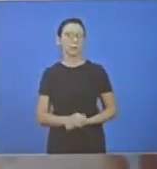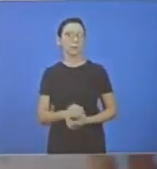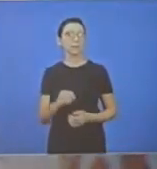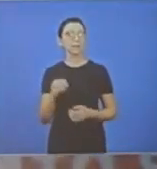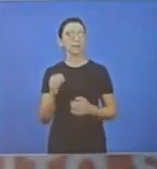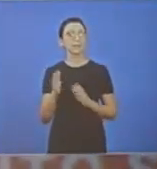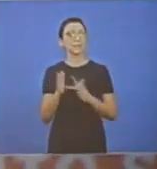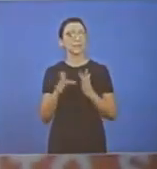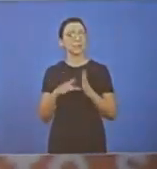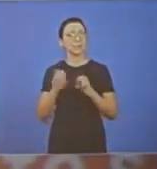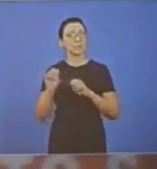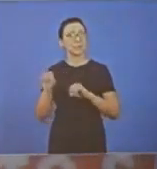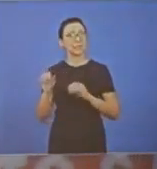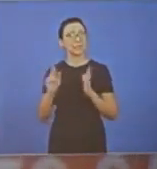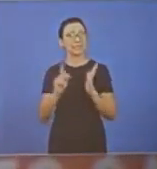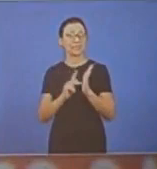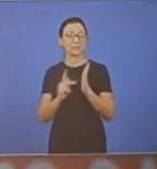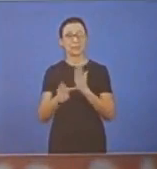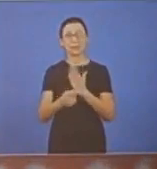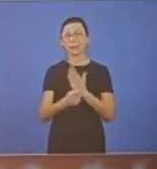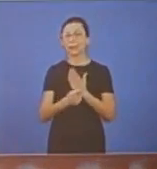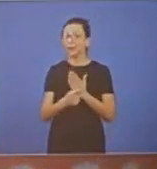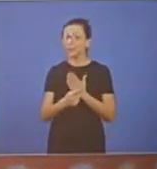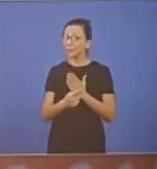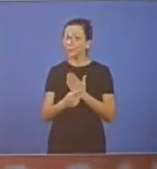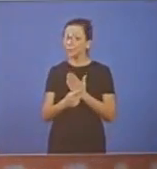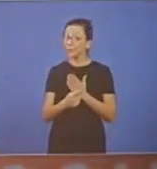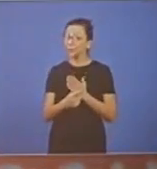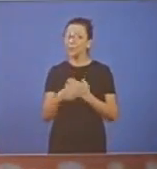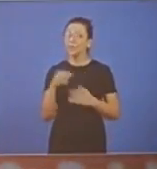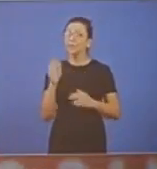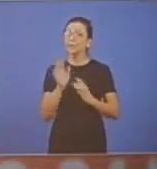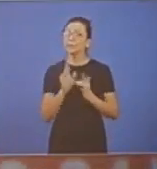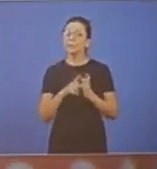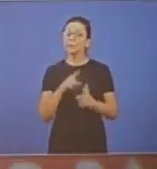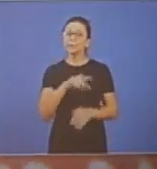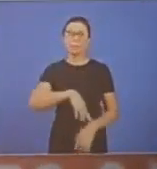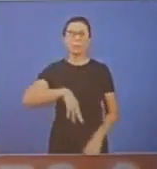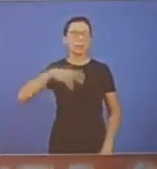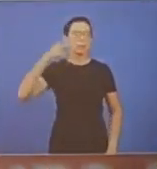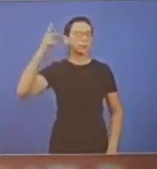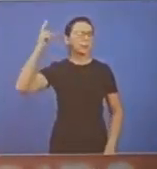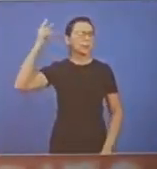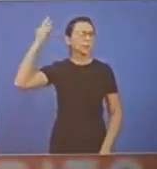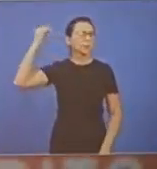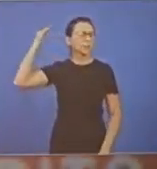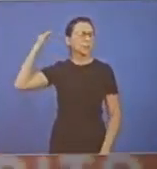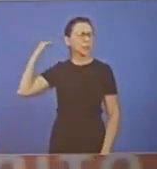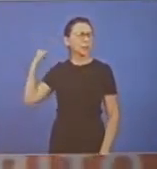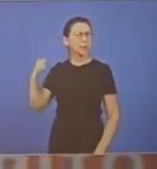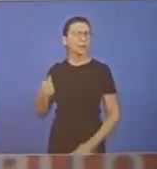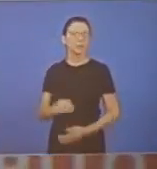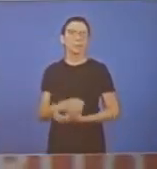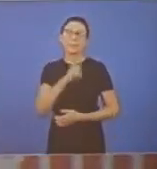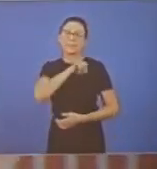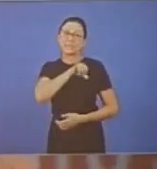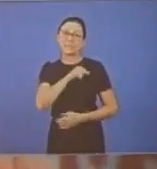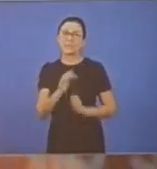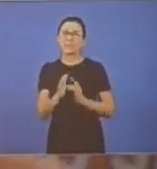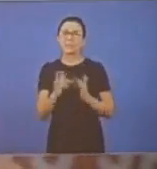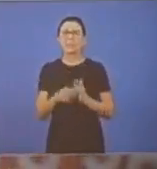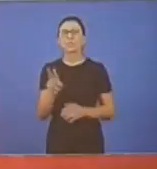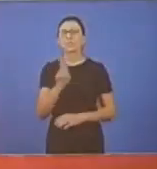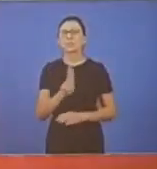So the argument, if back then, if they talk about something related to our time frame,